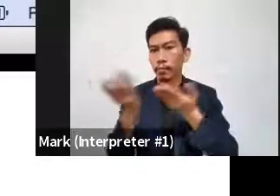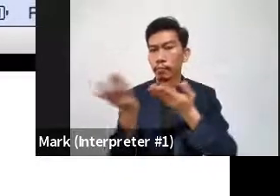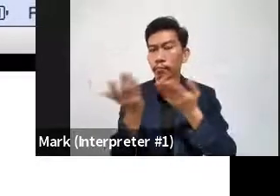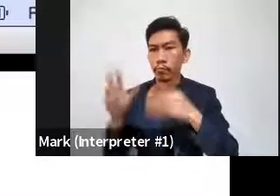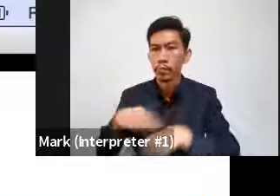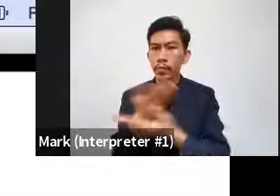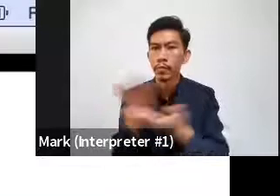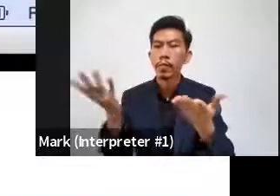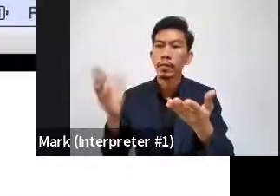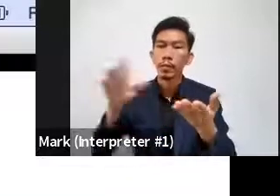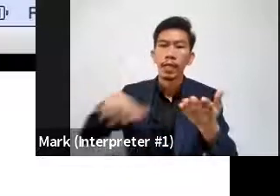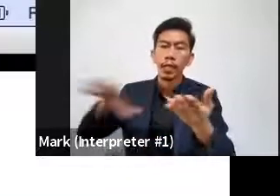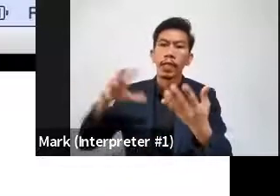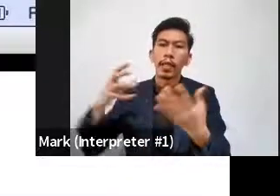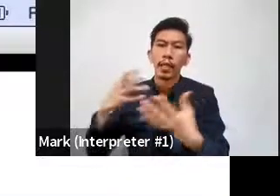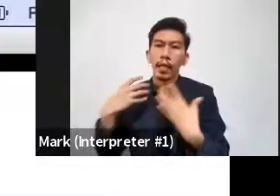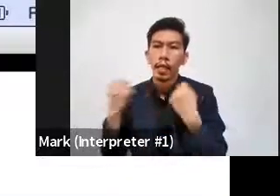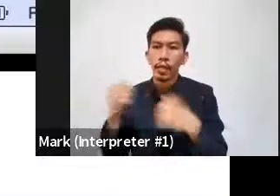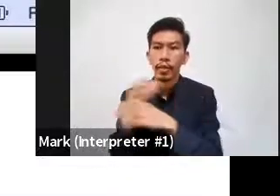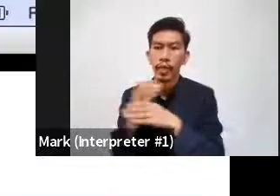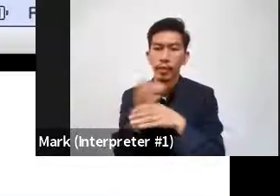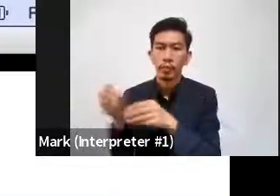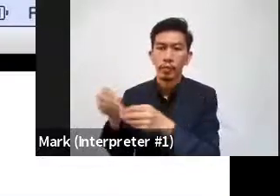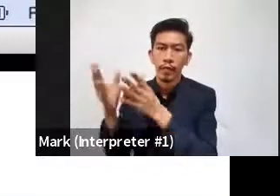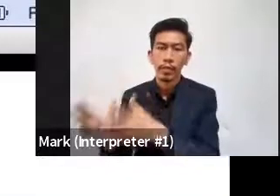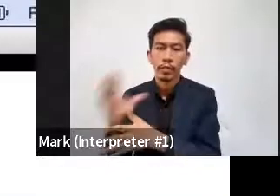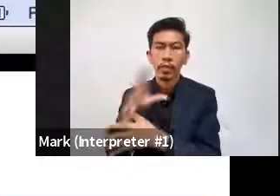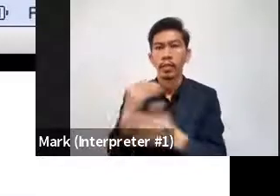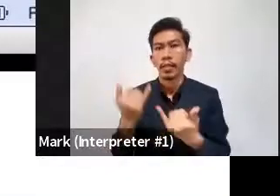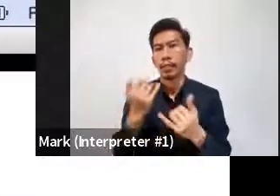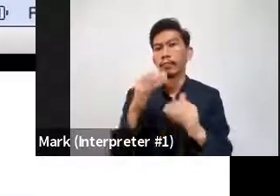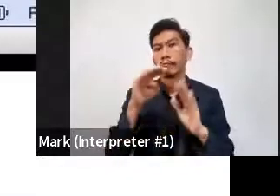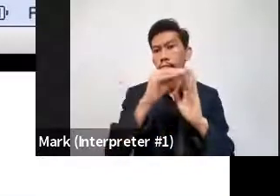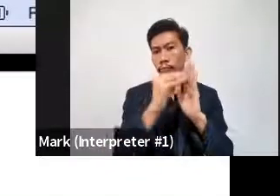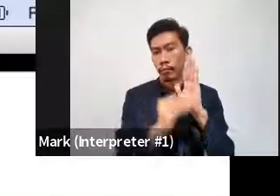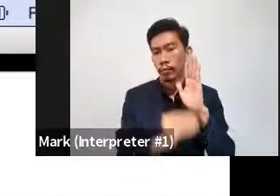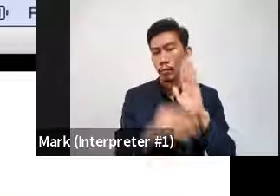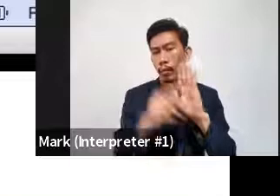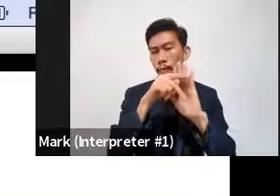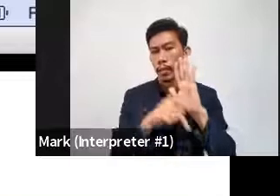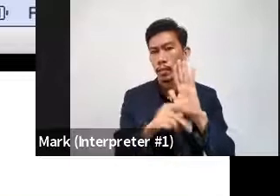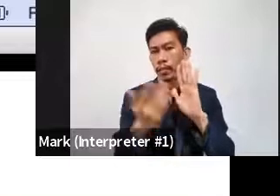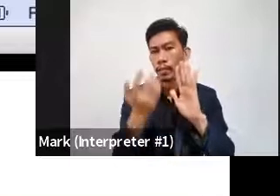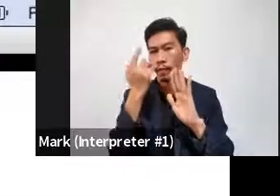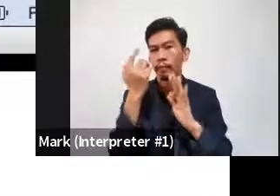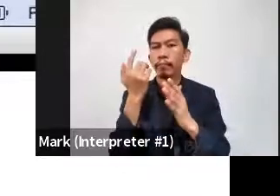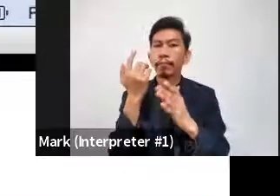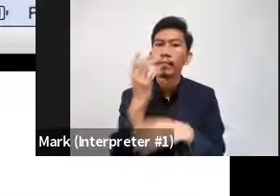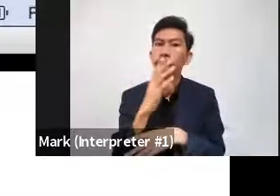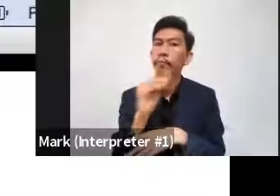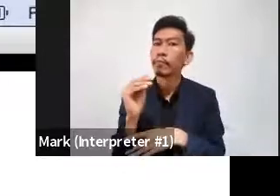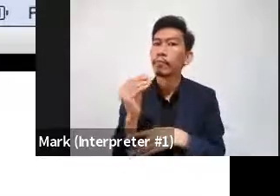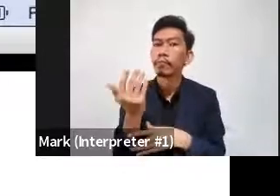healthcare provider networks. And we are coming out with the policies on the accreditation and contracting process for that matter.